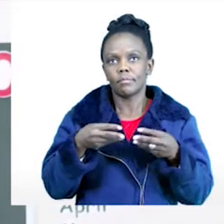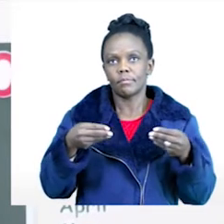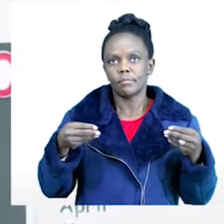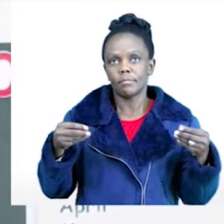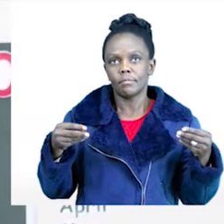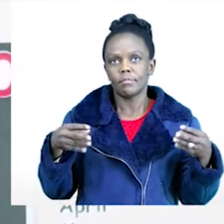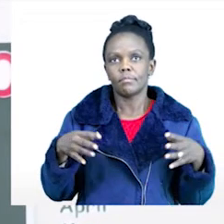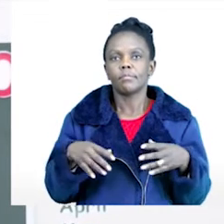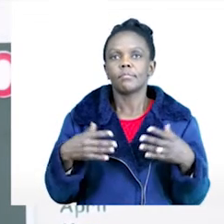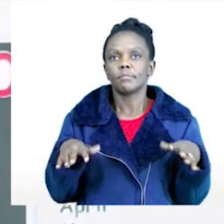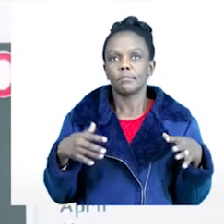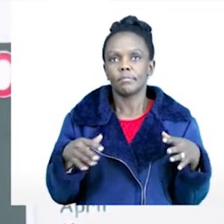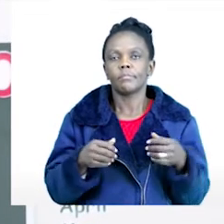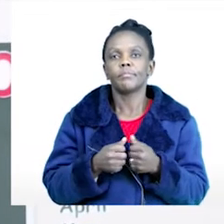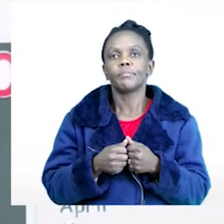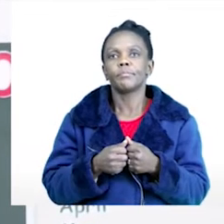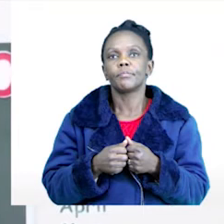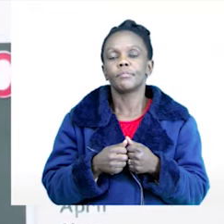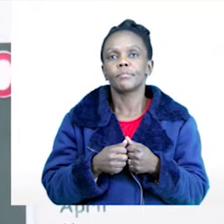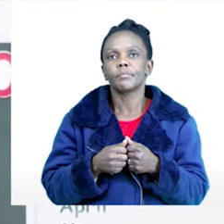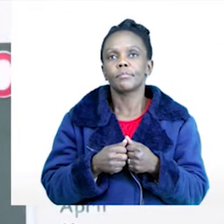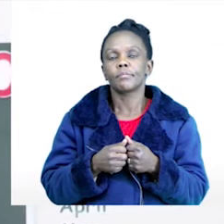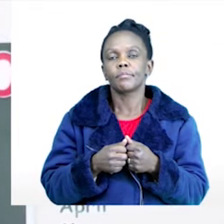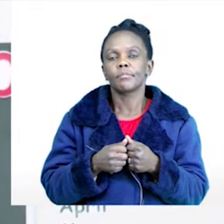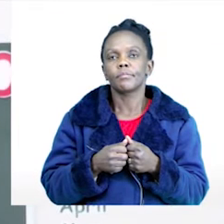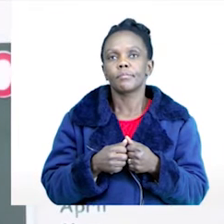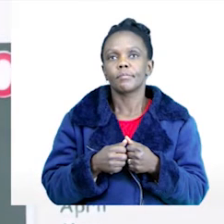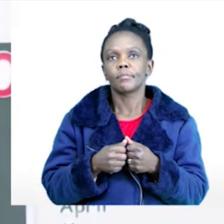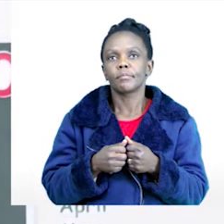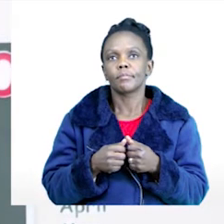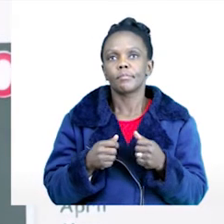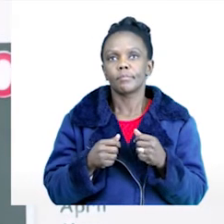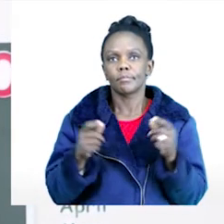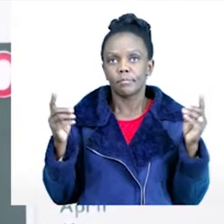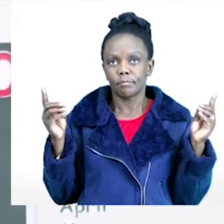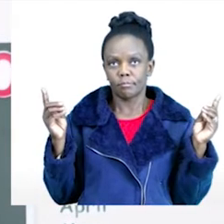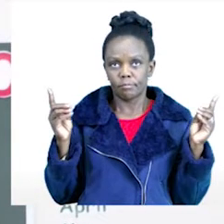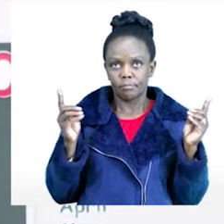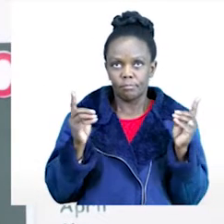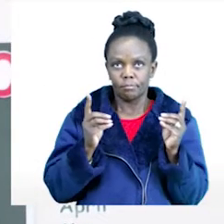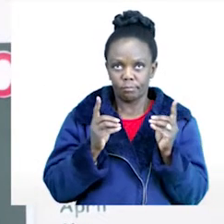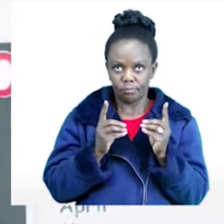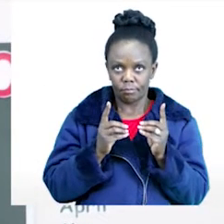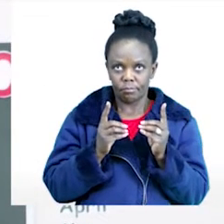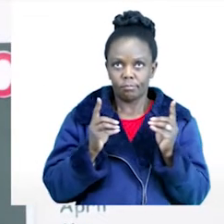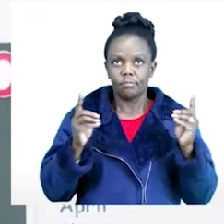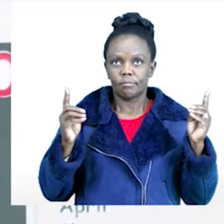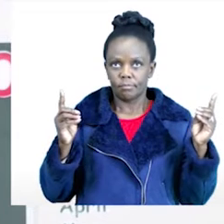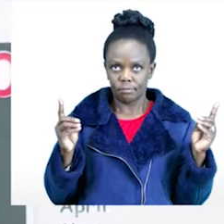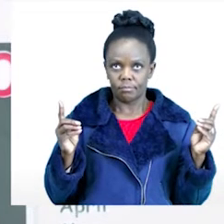is dry or your hands are dry before you touch anything else. It's very important for us to also check our